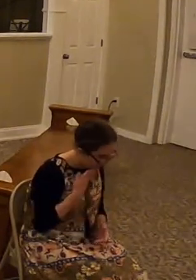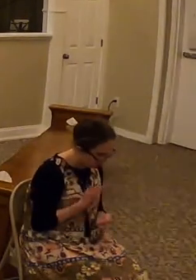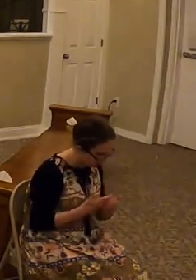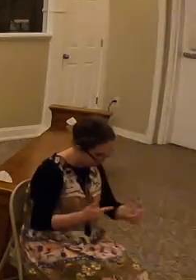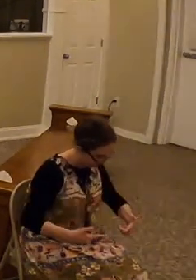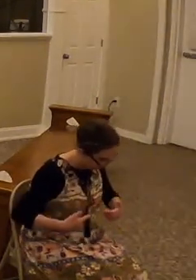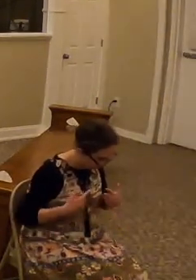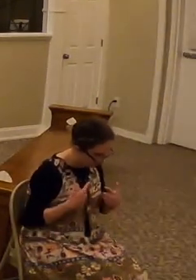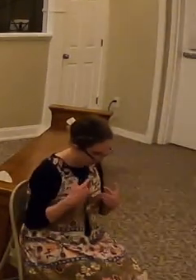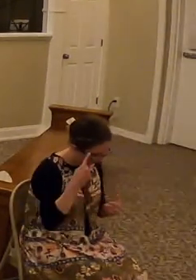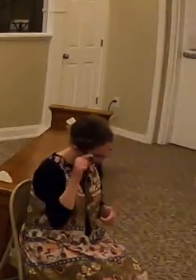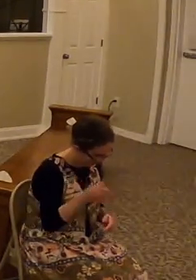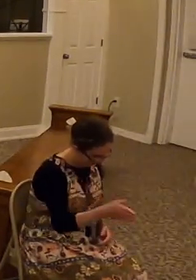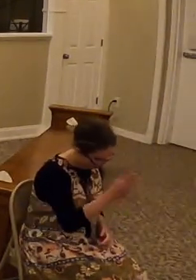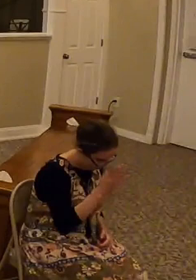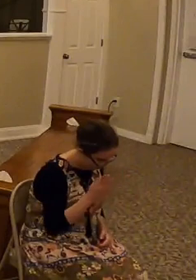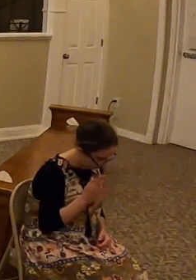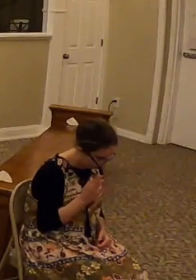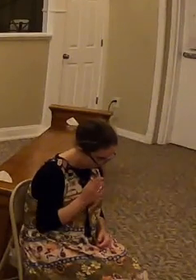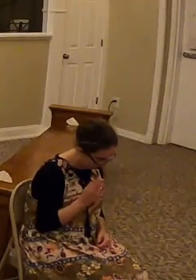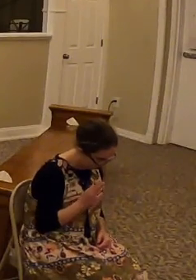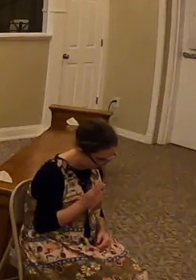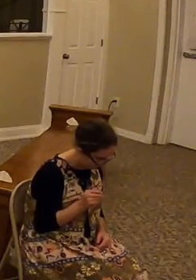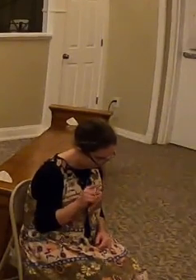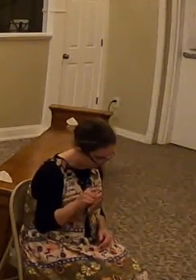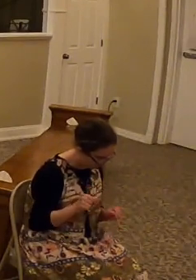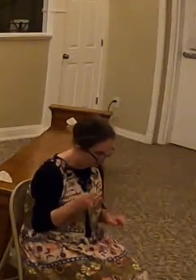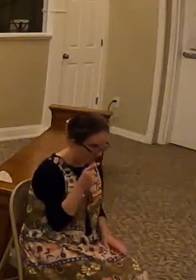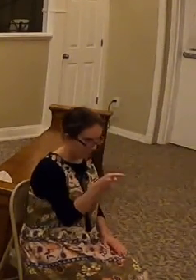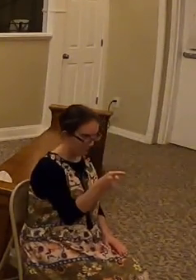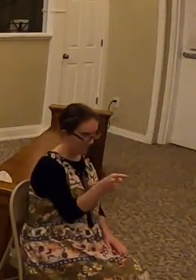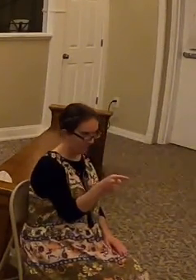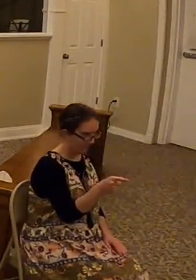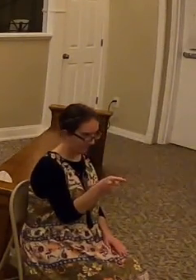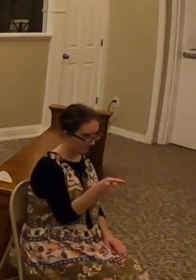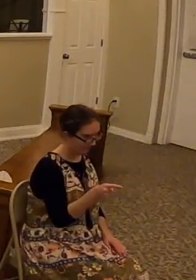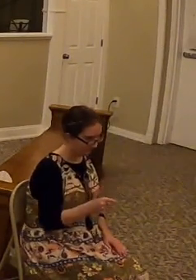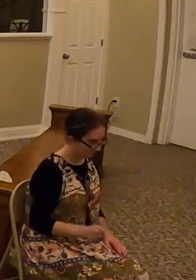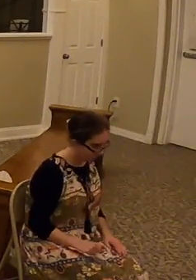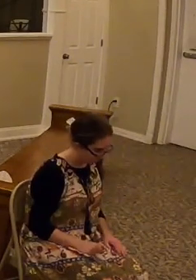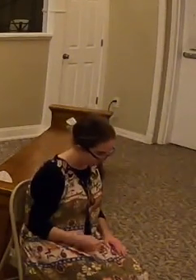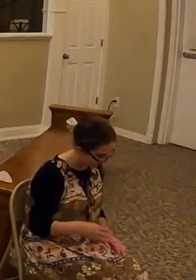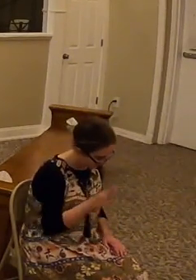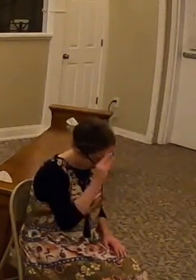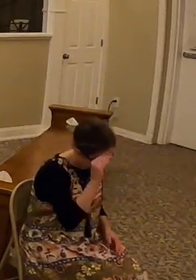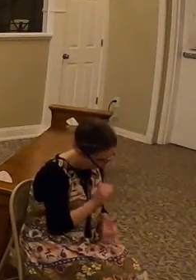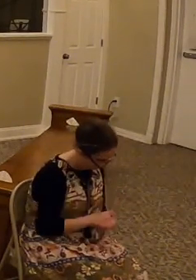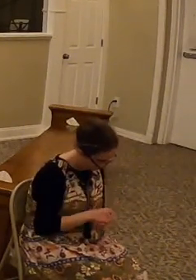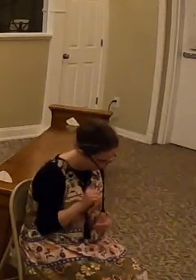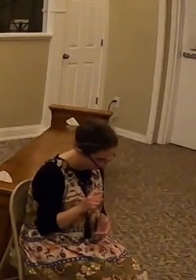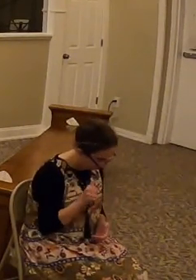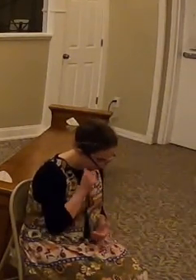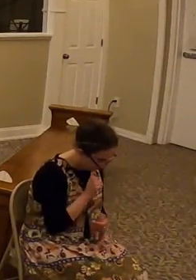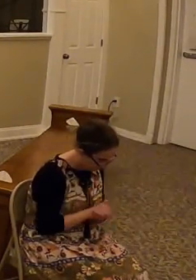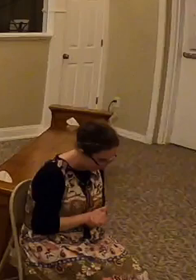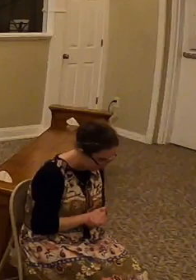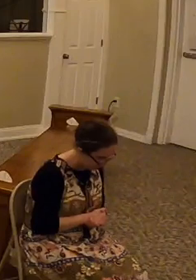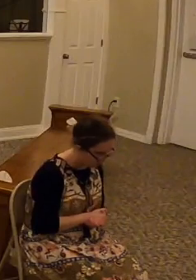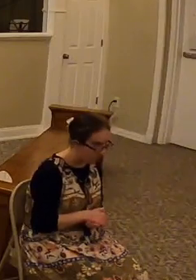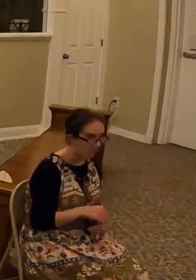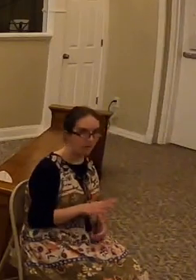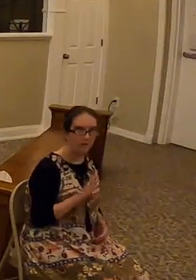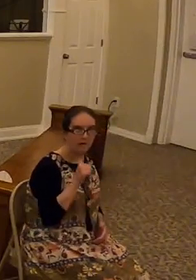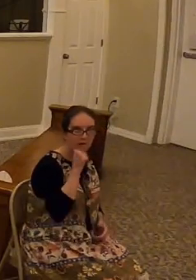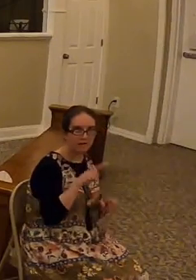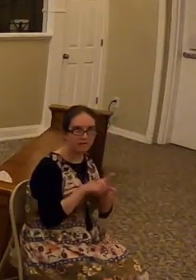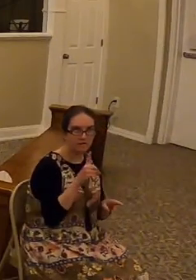life. Live for God. Amen. Where nobody can point their finger at you. The husband of one wife. Raise your hand, Sister